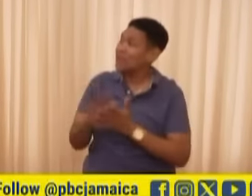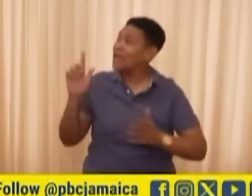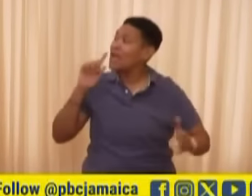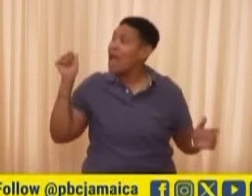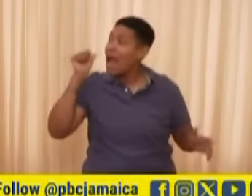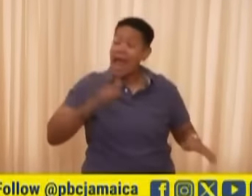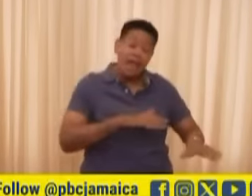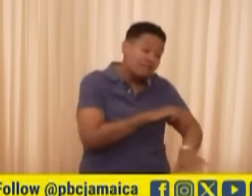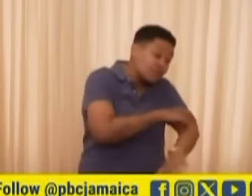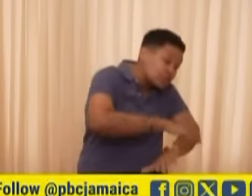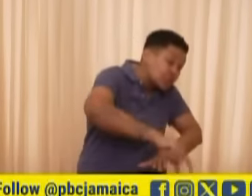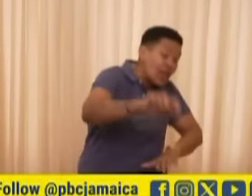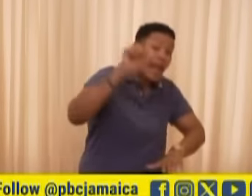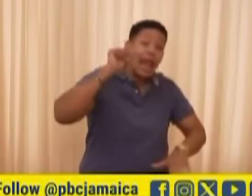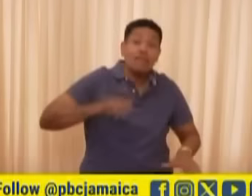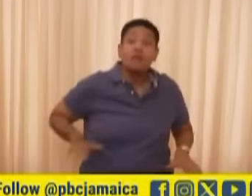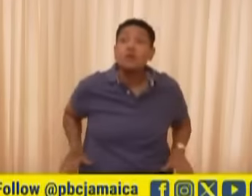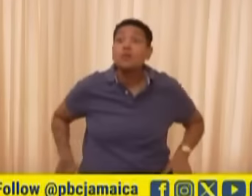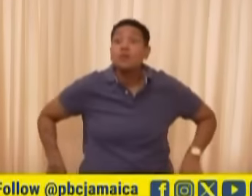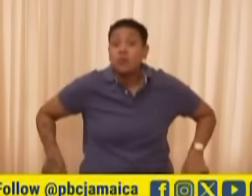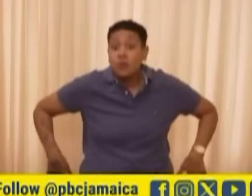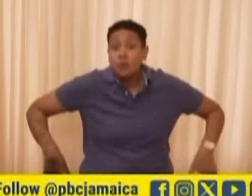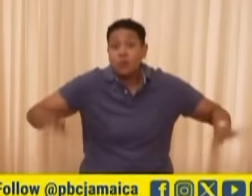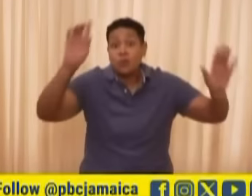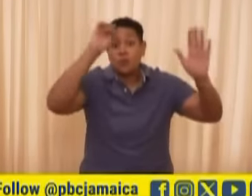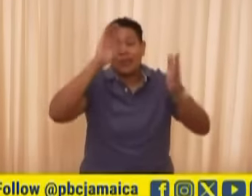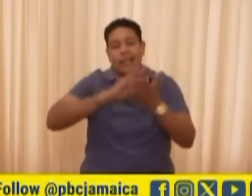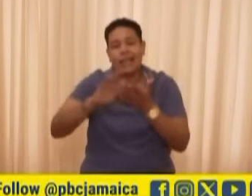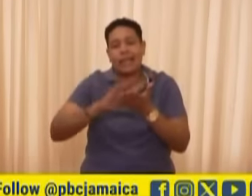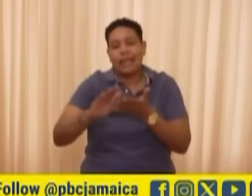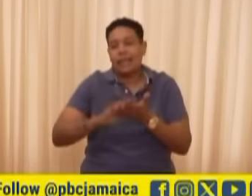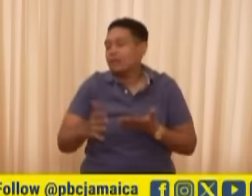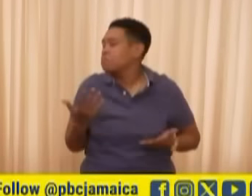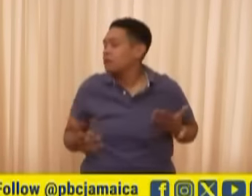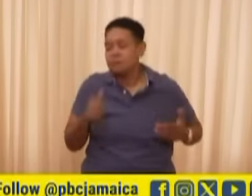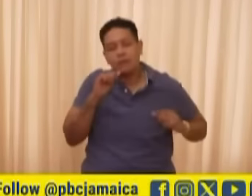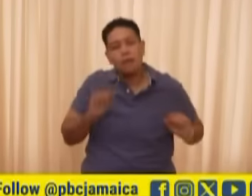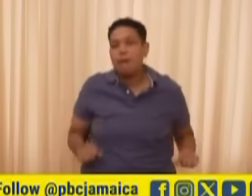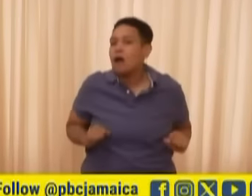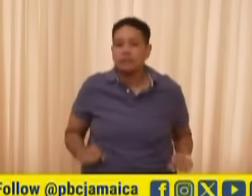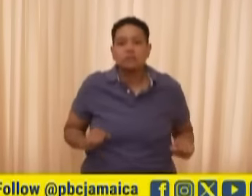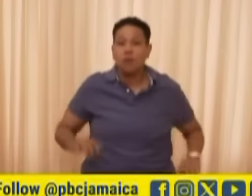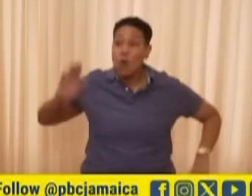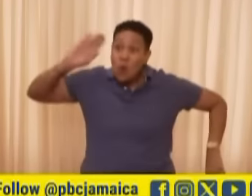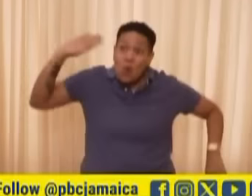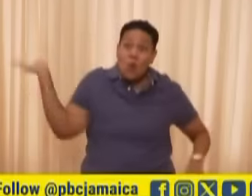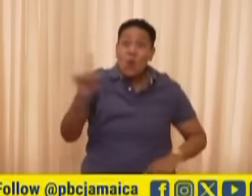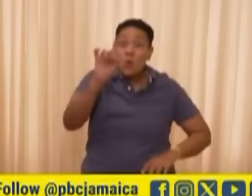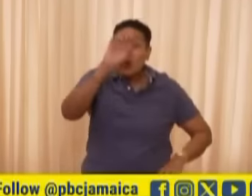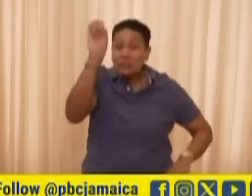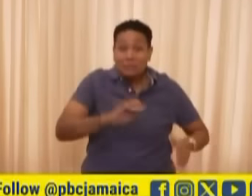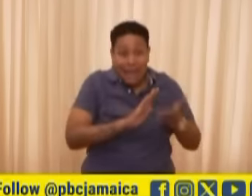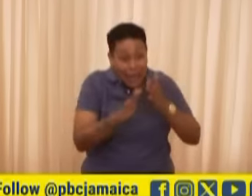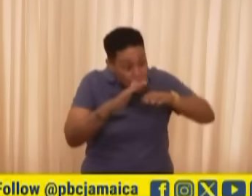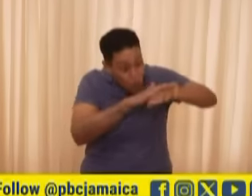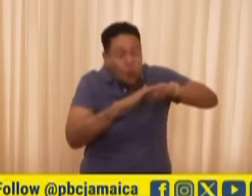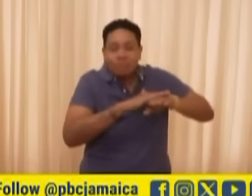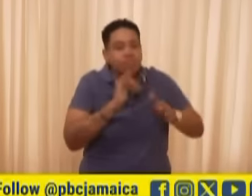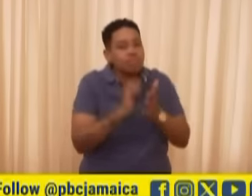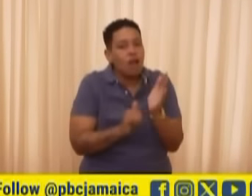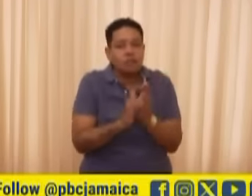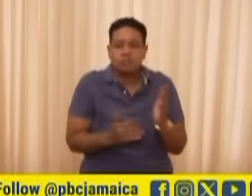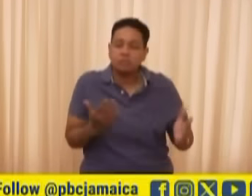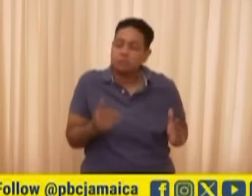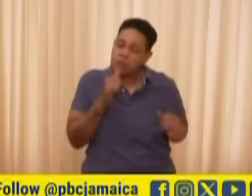every drain and every gully is going to be cleaned. That may not be possible. Certainly, you would